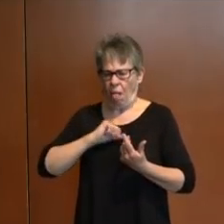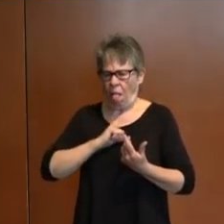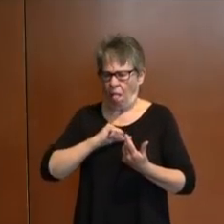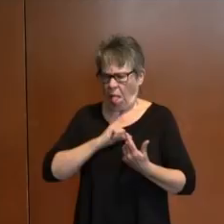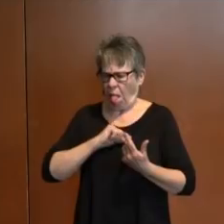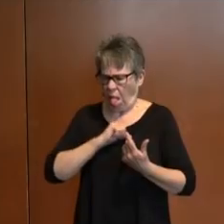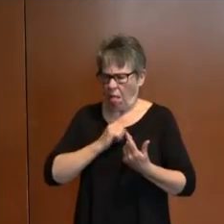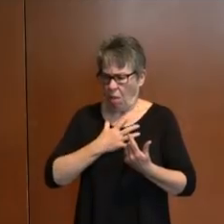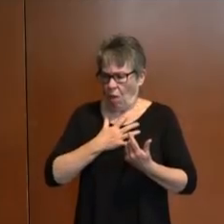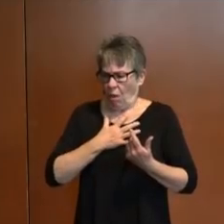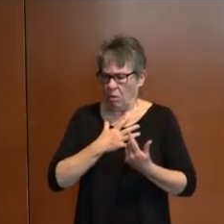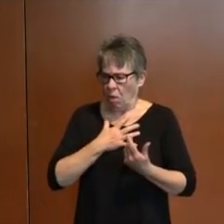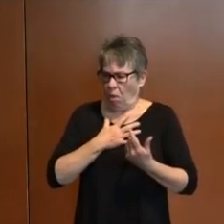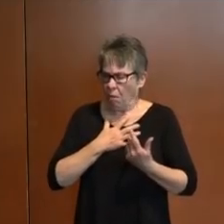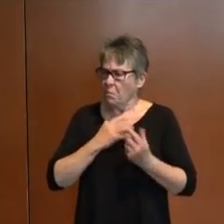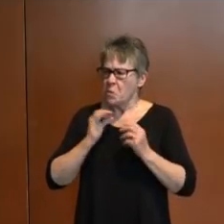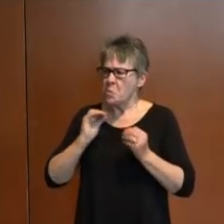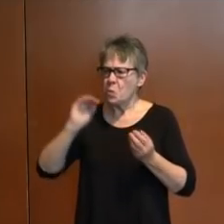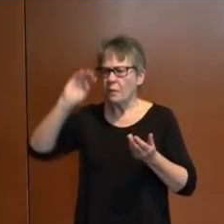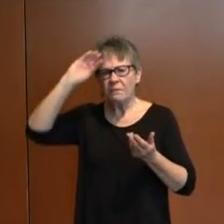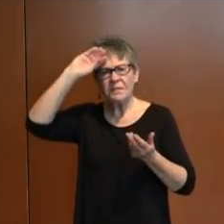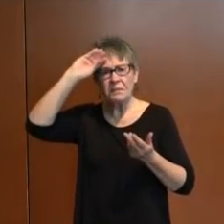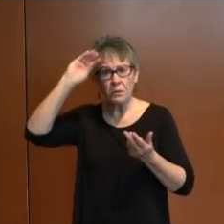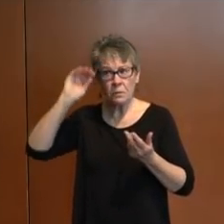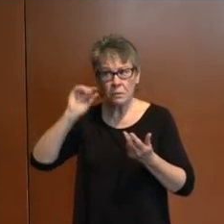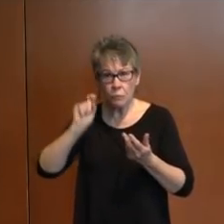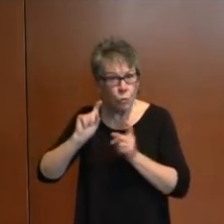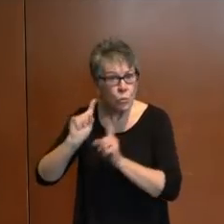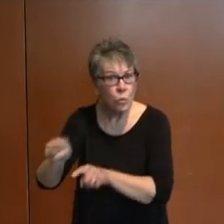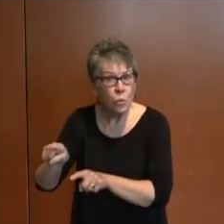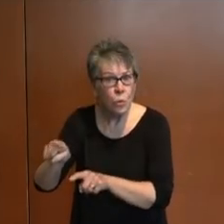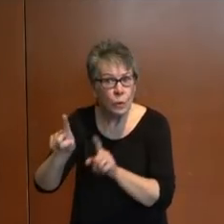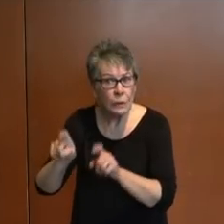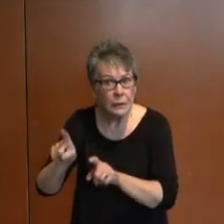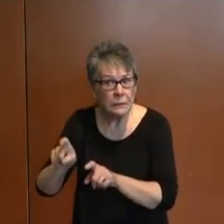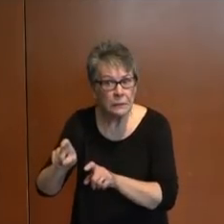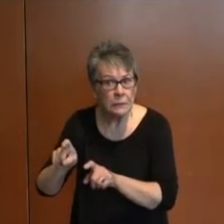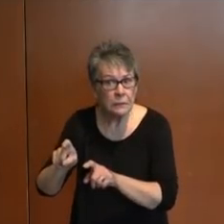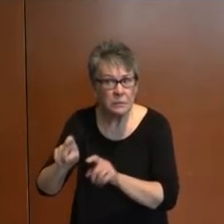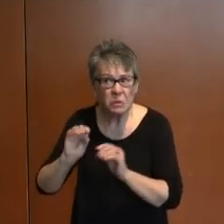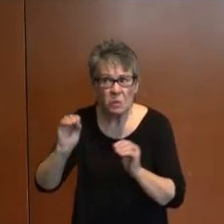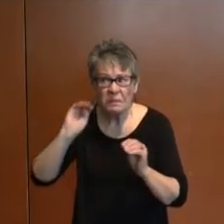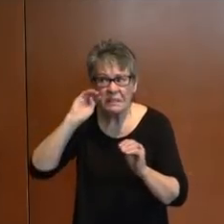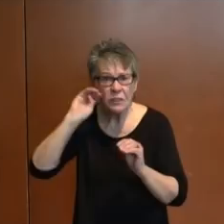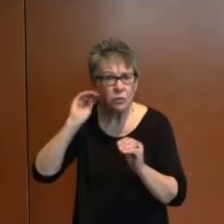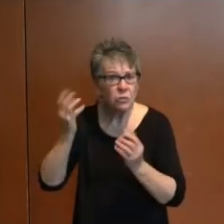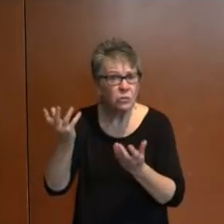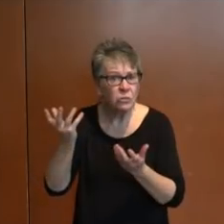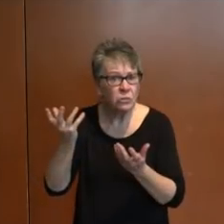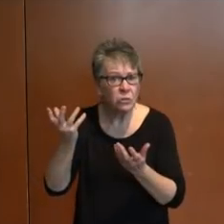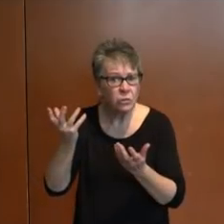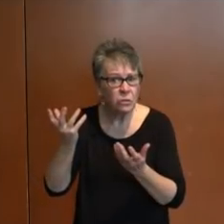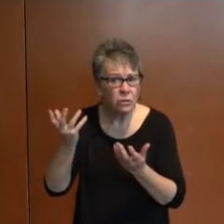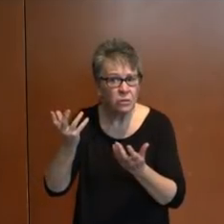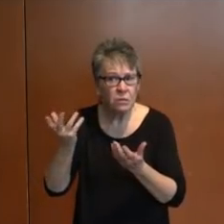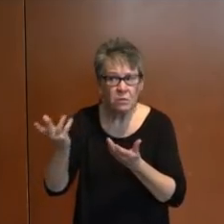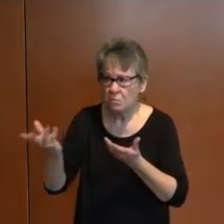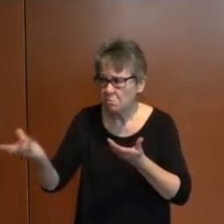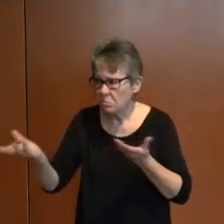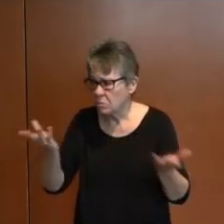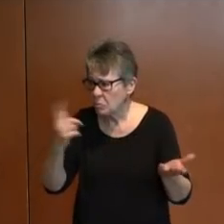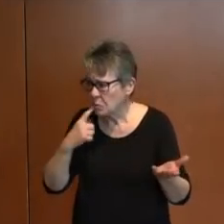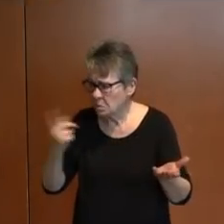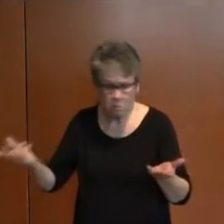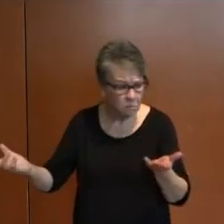potentially infected and get tested? Do they have a fever, you said, or no fever? No fever. Okay. Judy or Christina? Yeah,